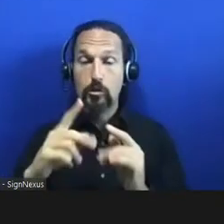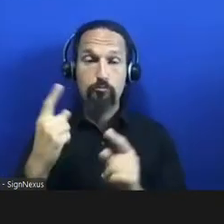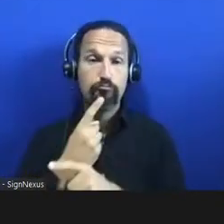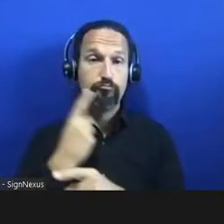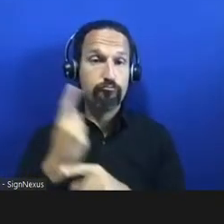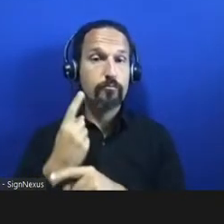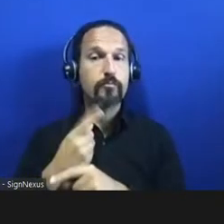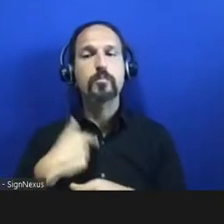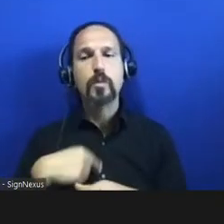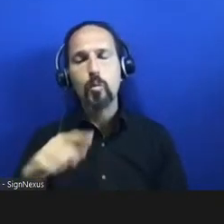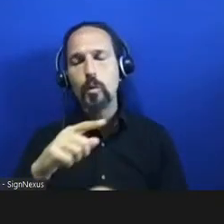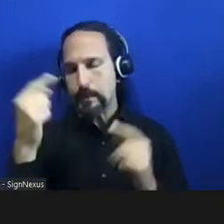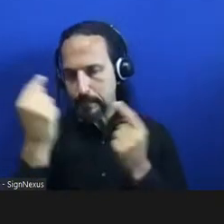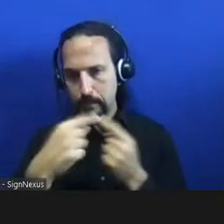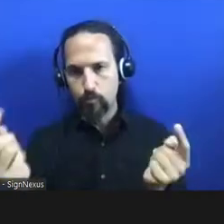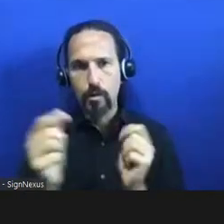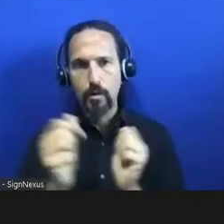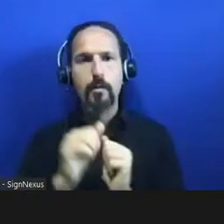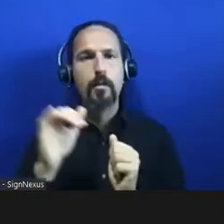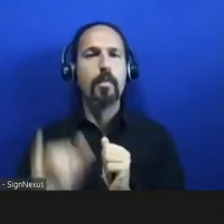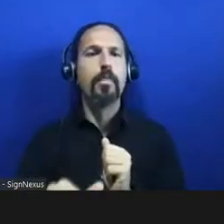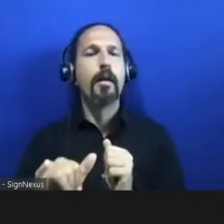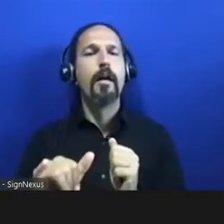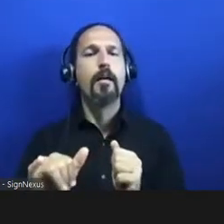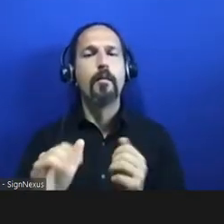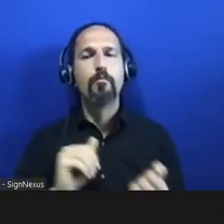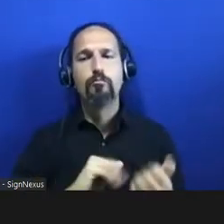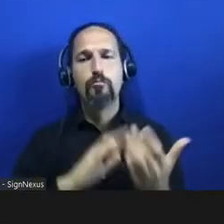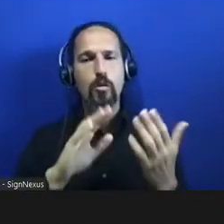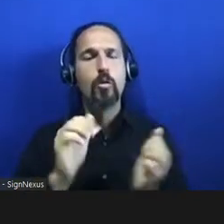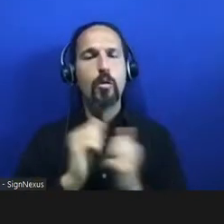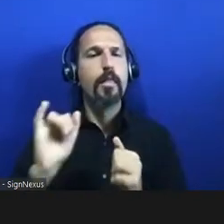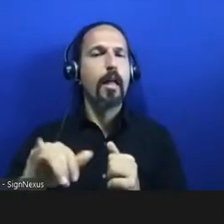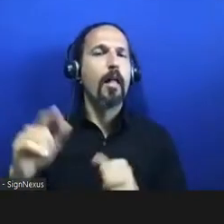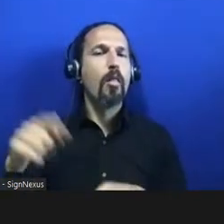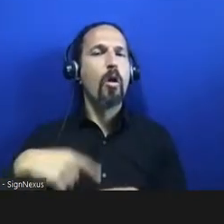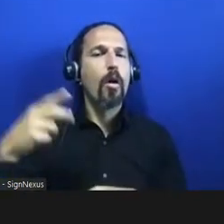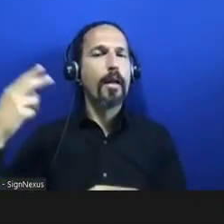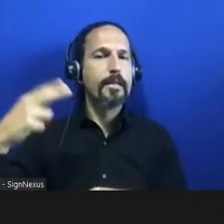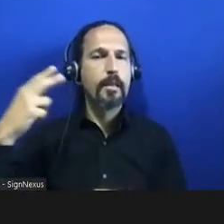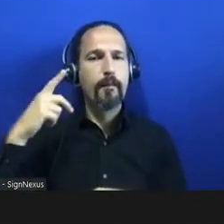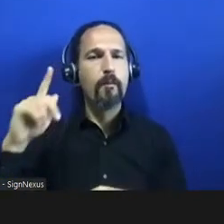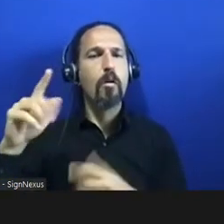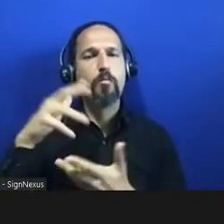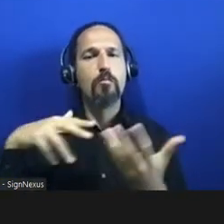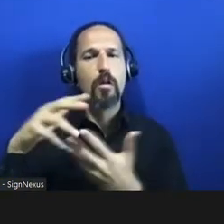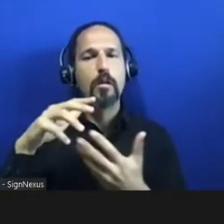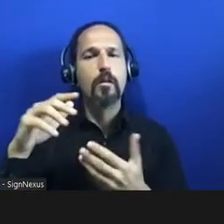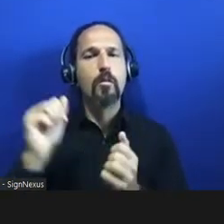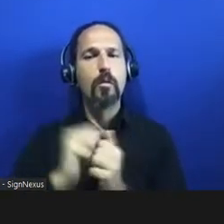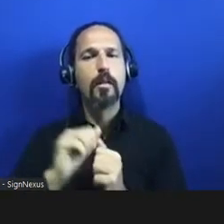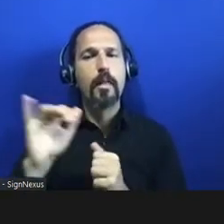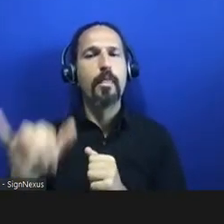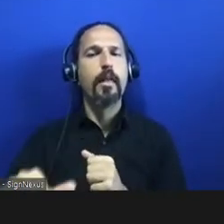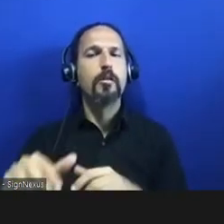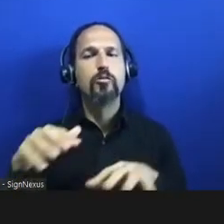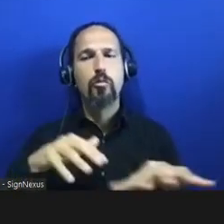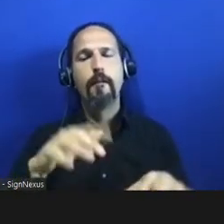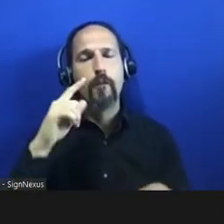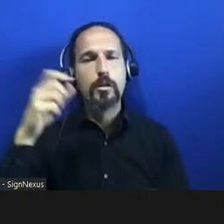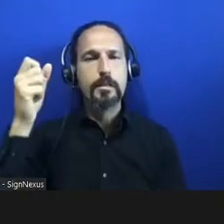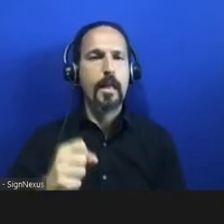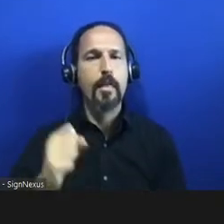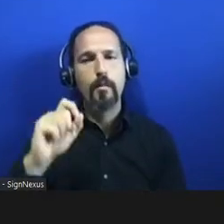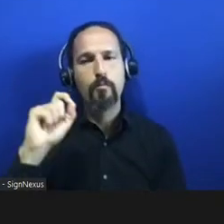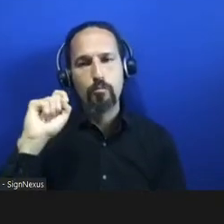we strongly disagree with this passive approach given a long history of polluting emissions caused by non-destination traffic through the South Bronx